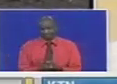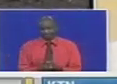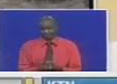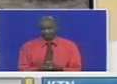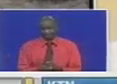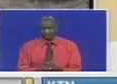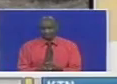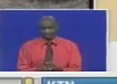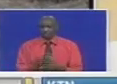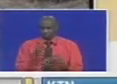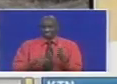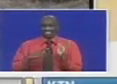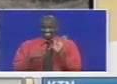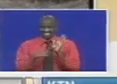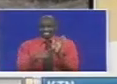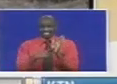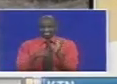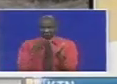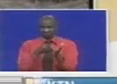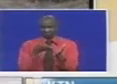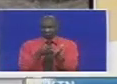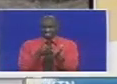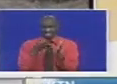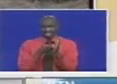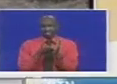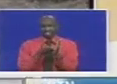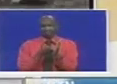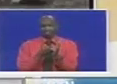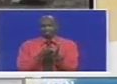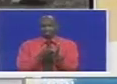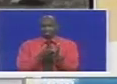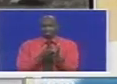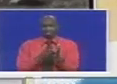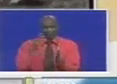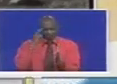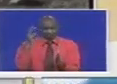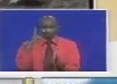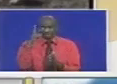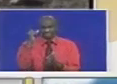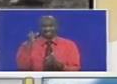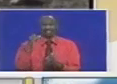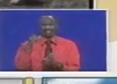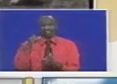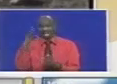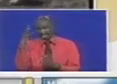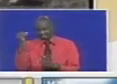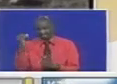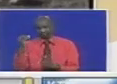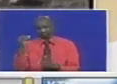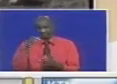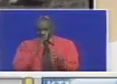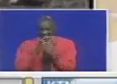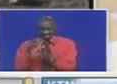what is indicated in the flagship, in the blueprint of Vision 2030 and then